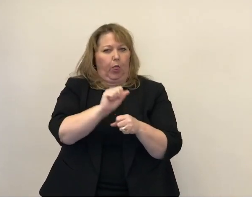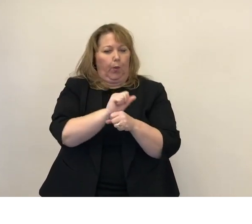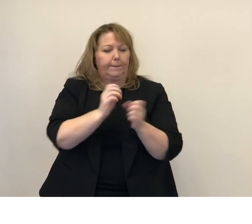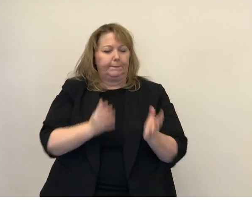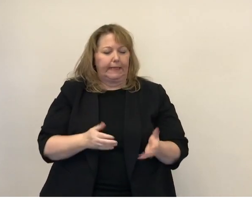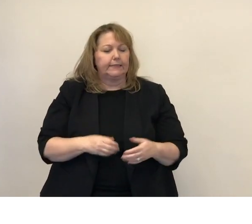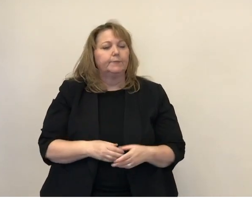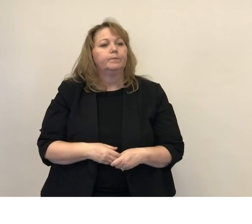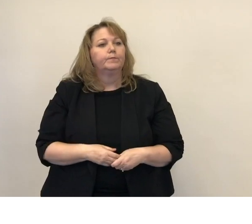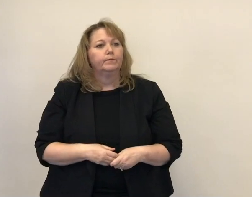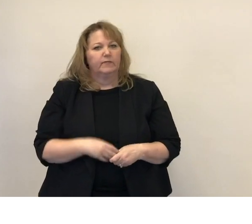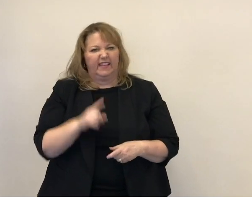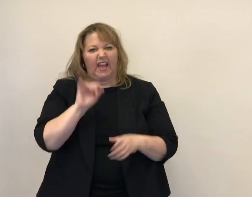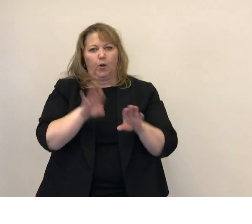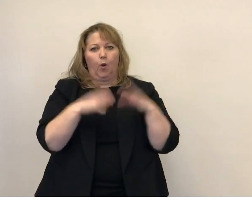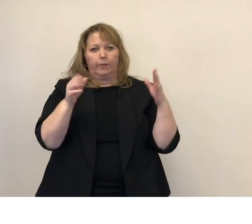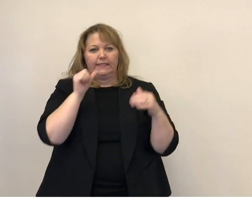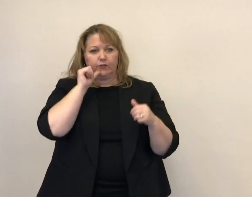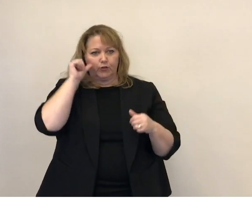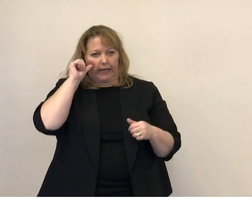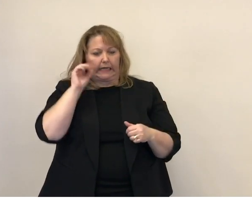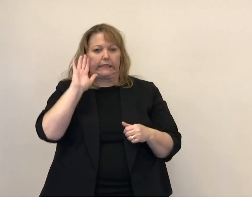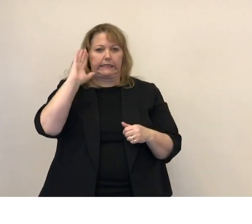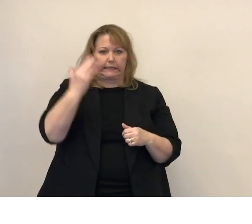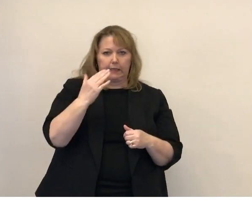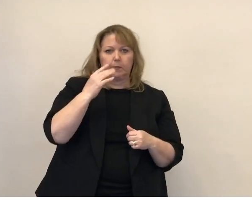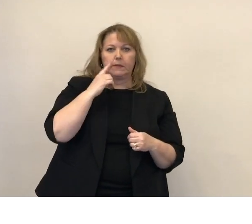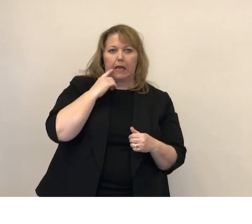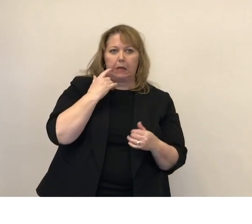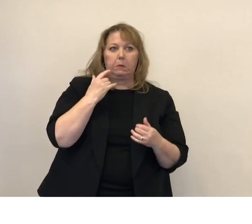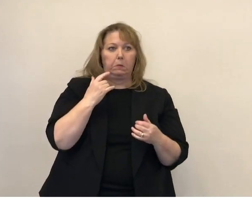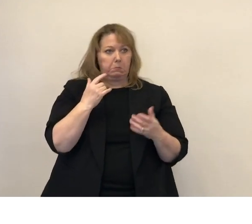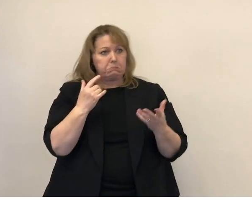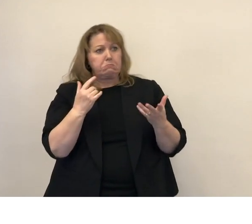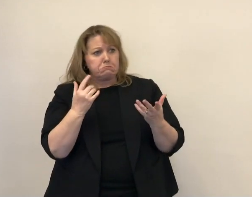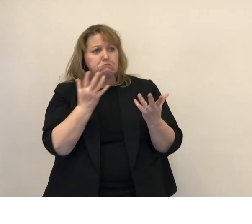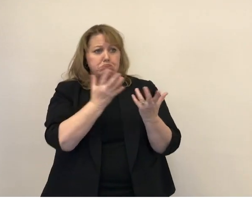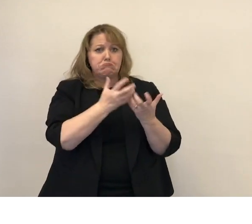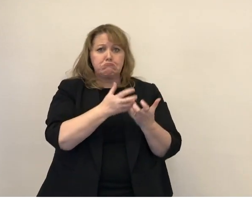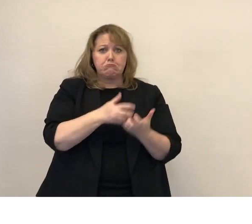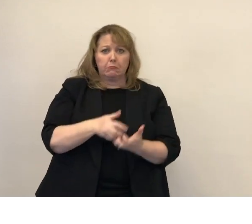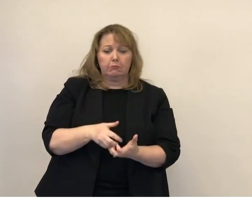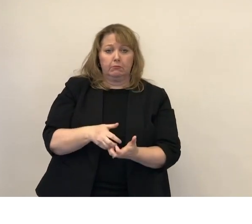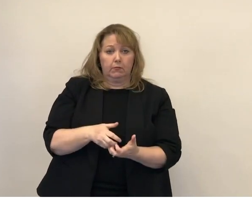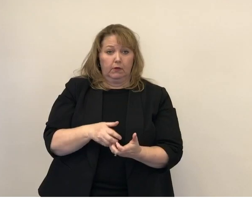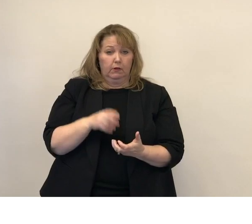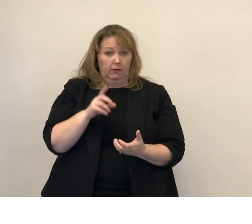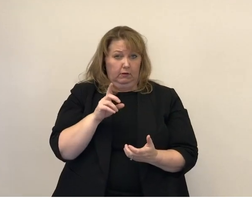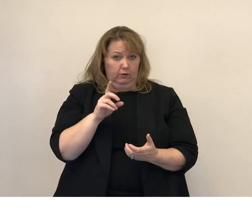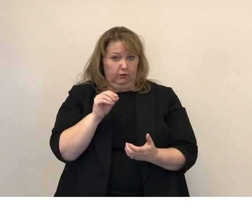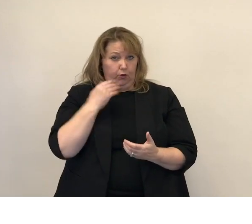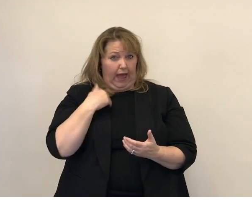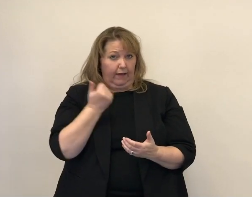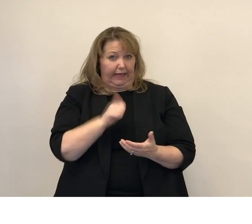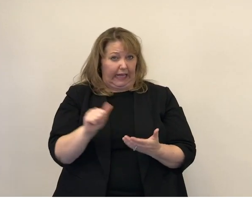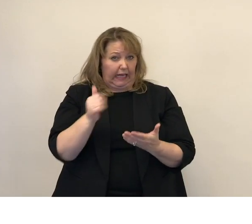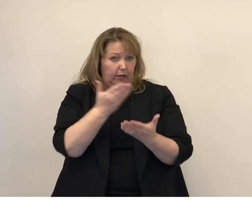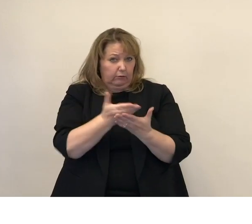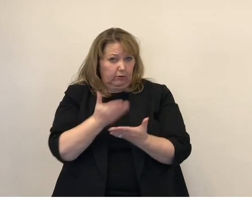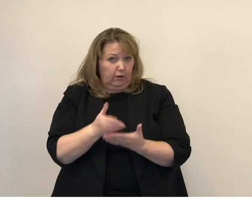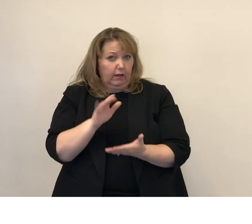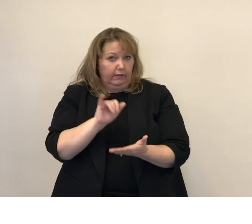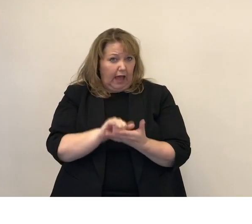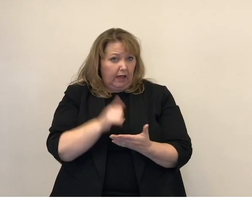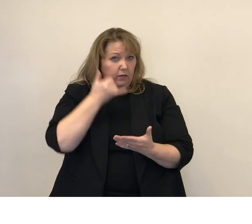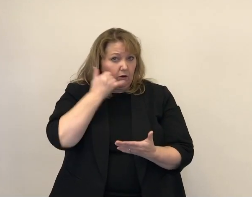resolving individual claims, and that seems to be the case. Do you have any evidence this is actually helping the situation? Well, it's premature